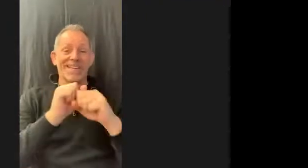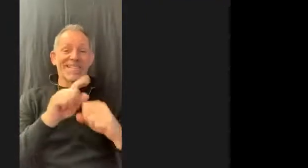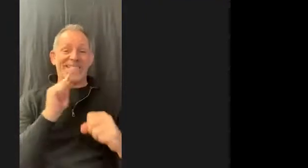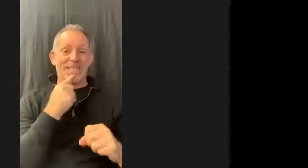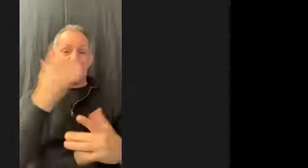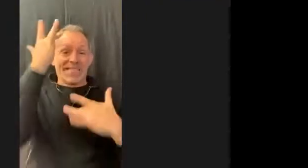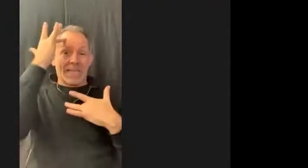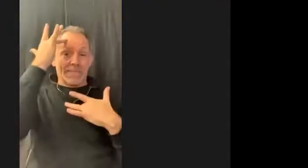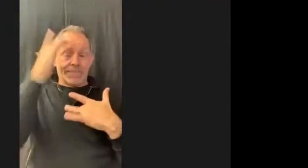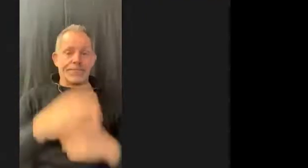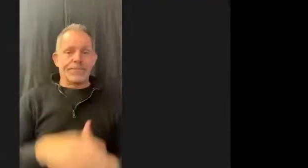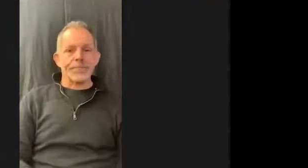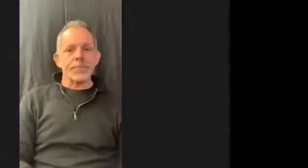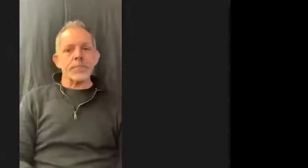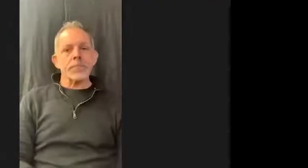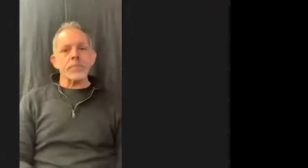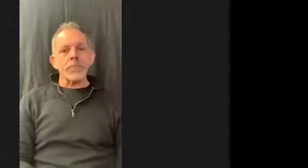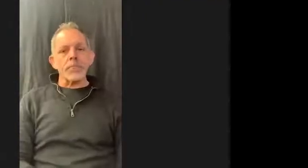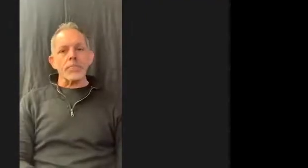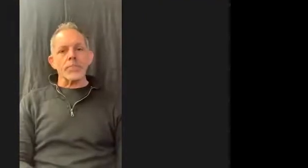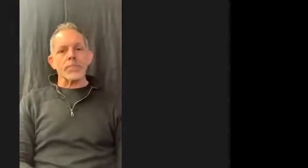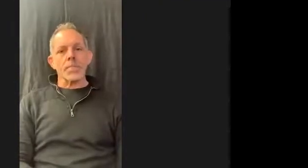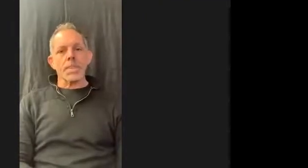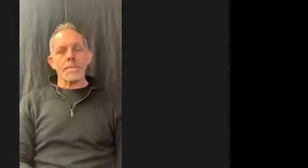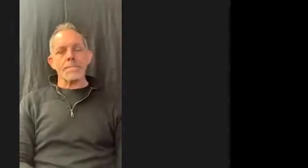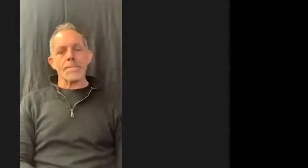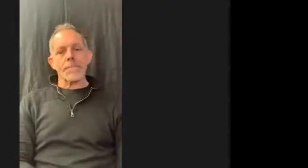and following that.